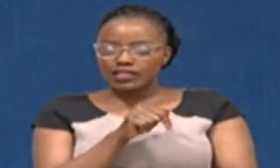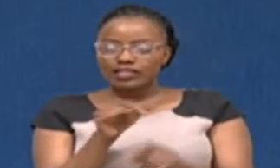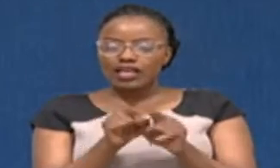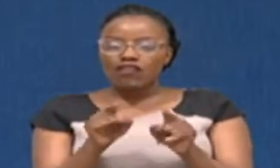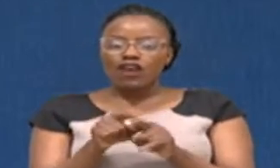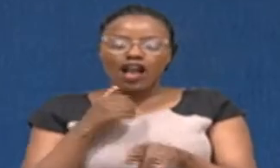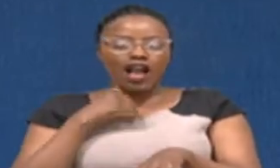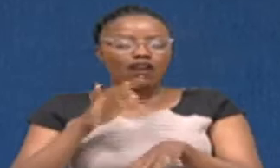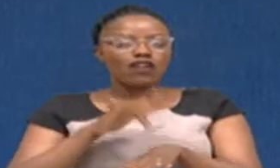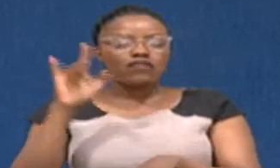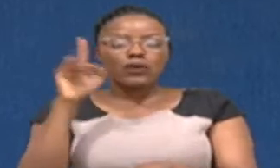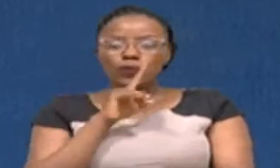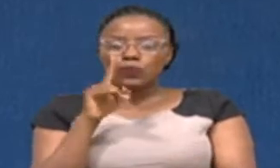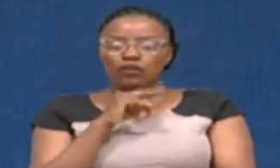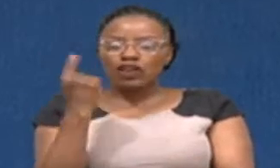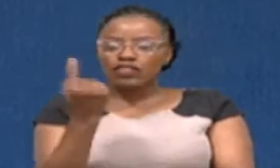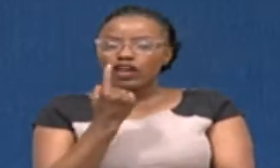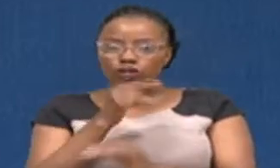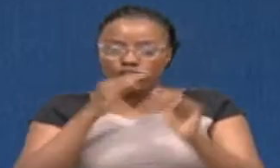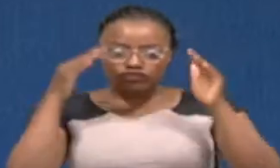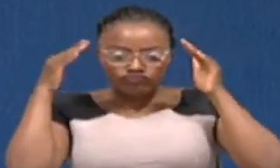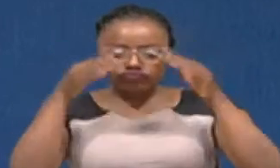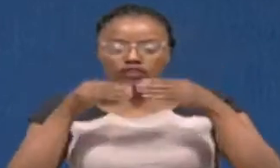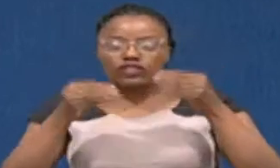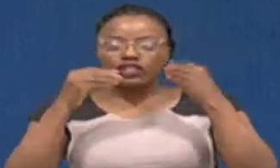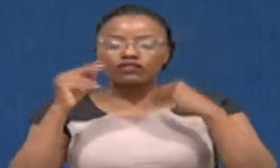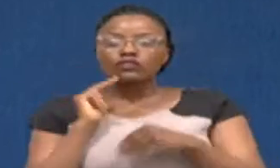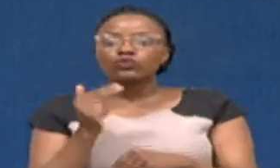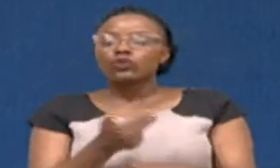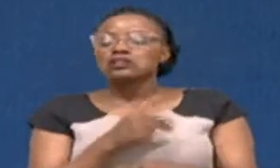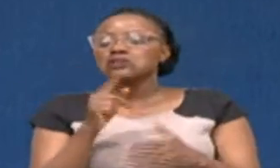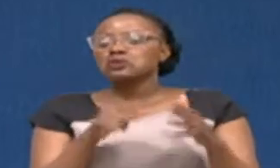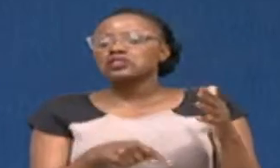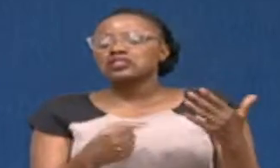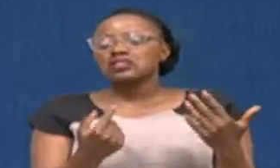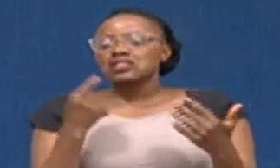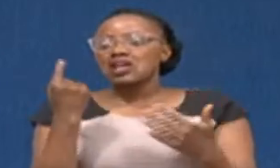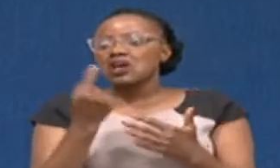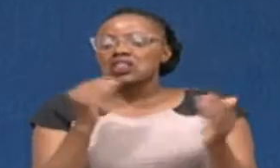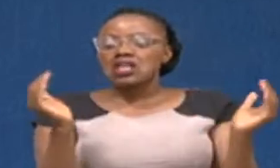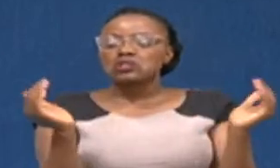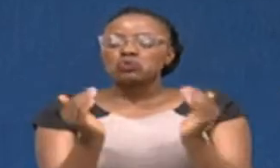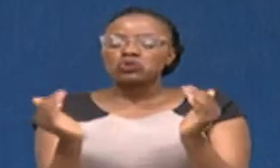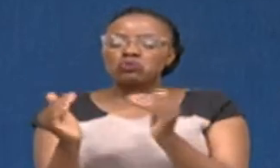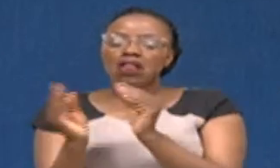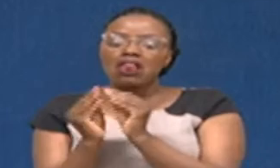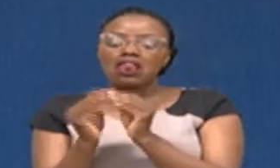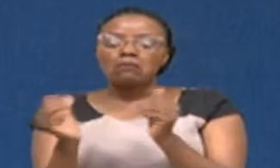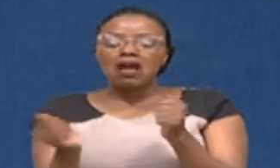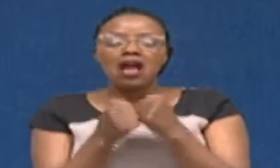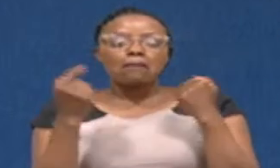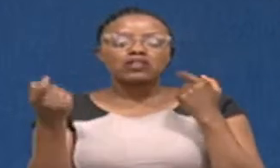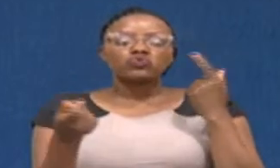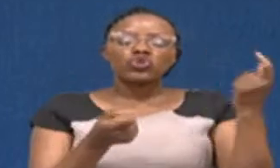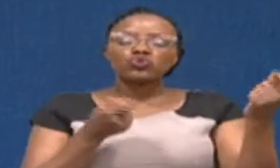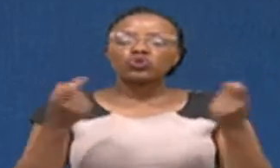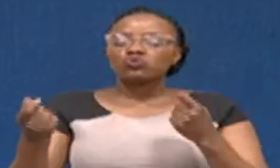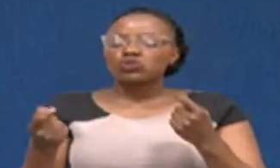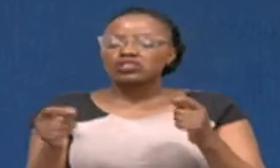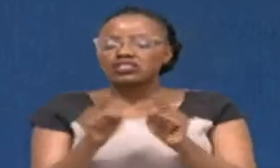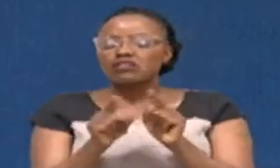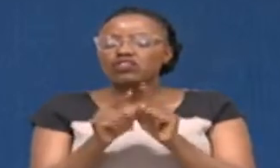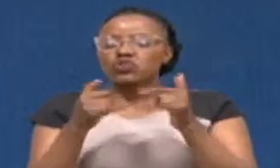We were thoroughly affected. And the only attention we were given, yeah. Small meetings that were held here and there